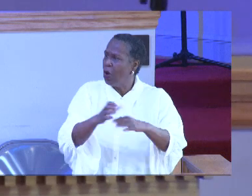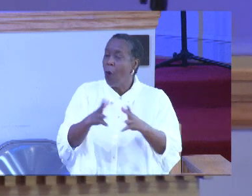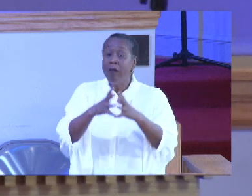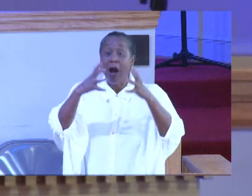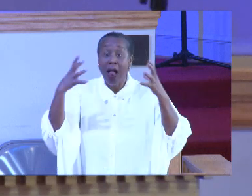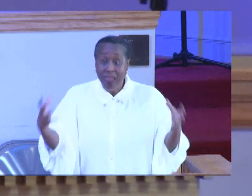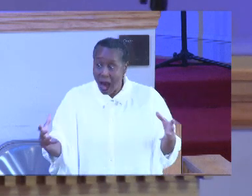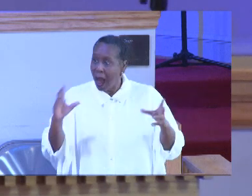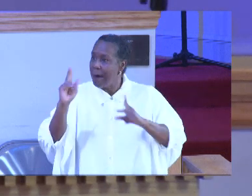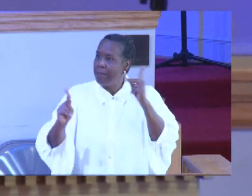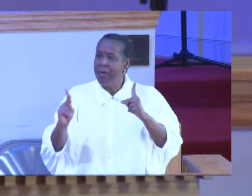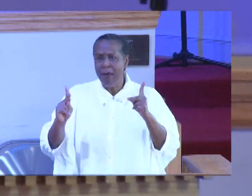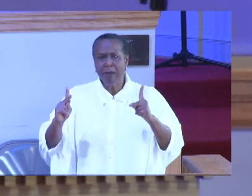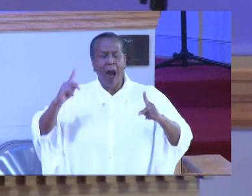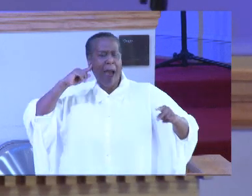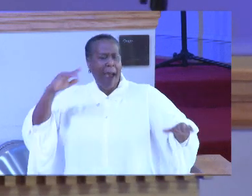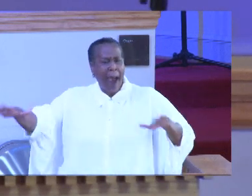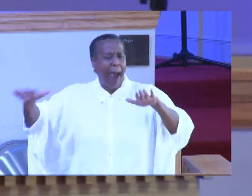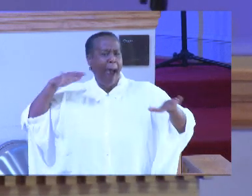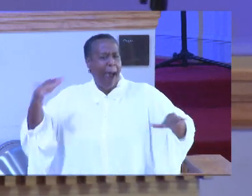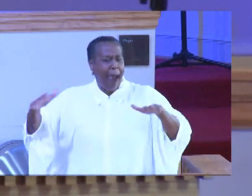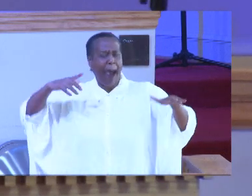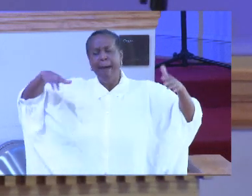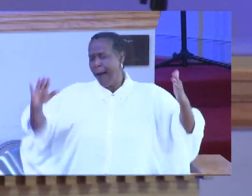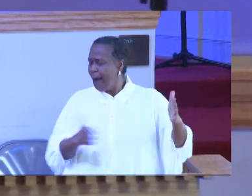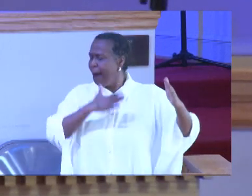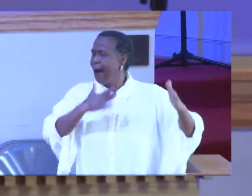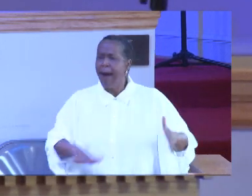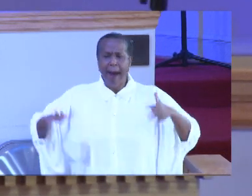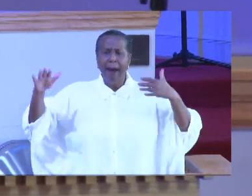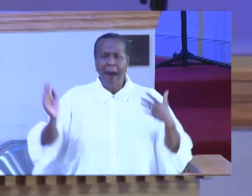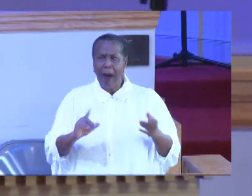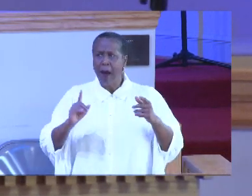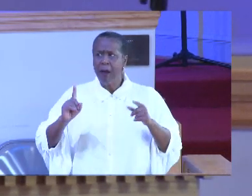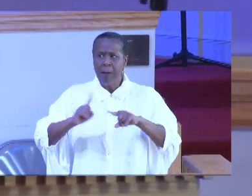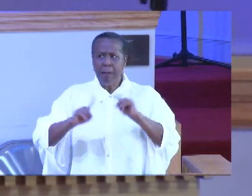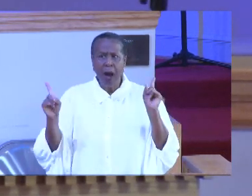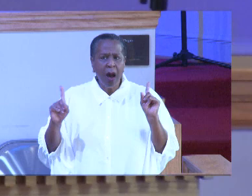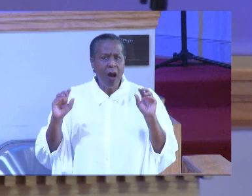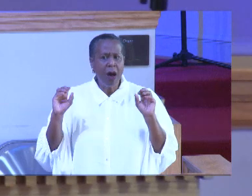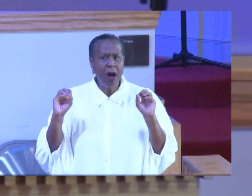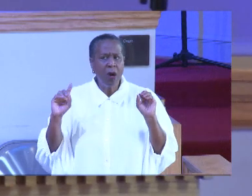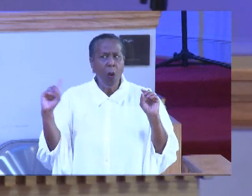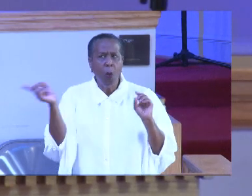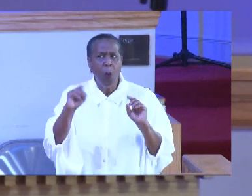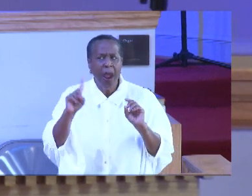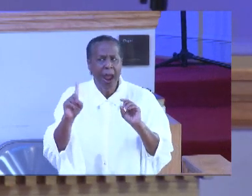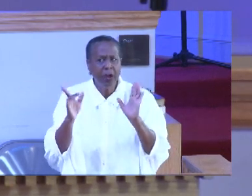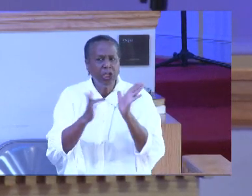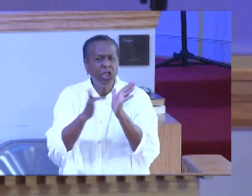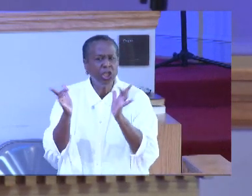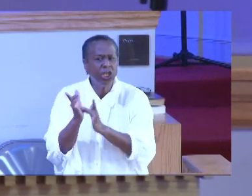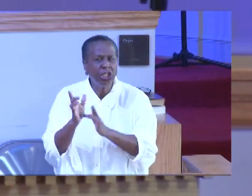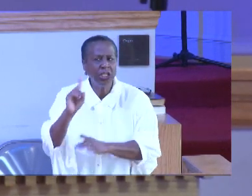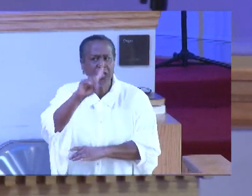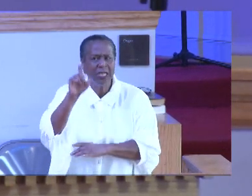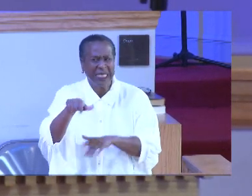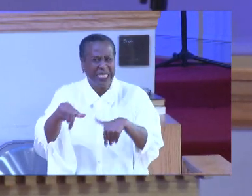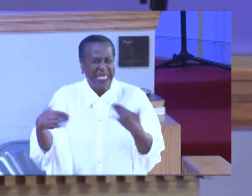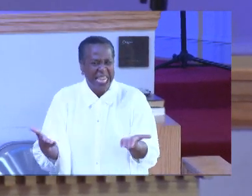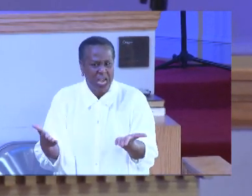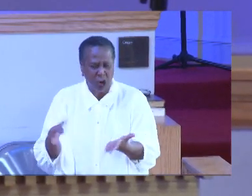of sounding brass and tinkling cymbal, but no real substantive